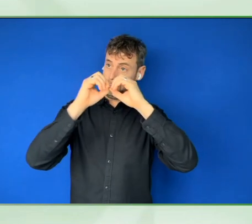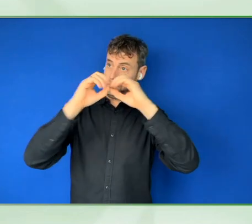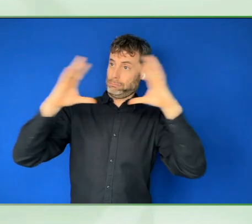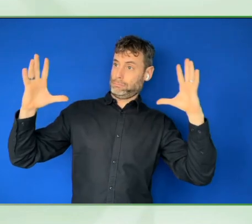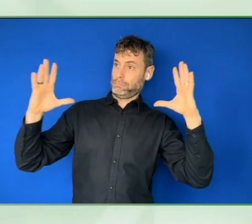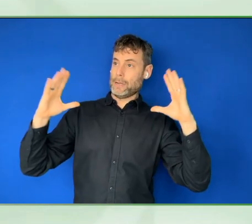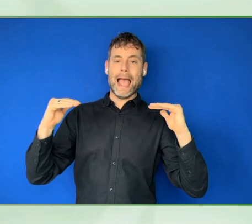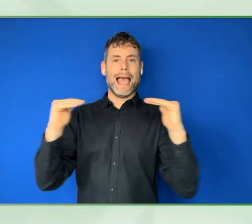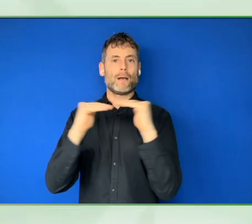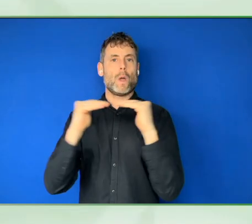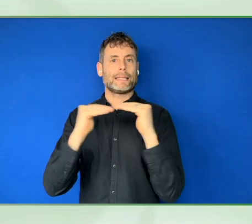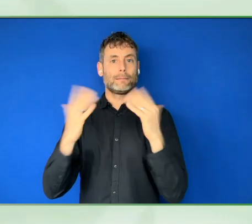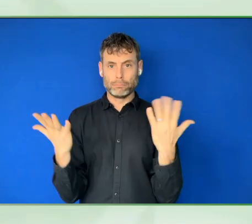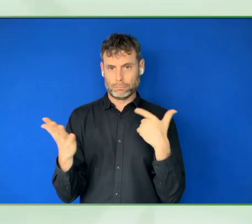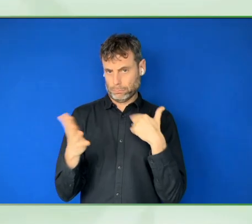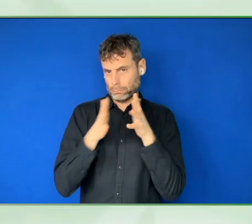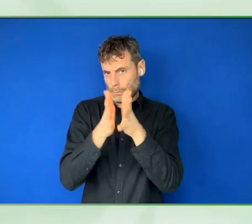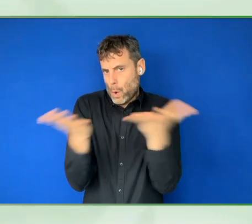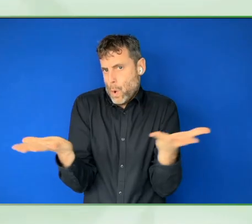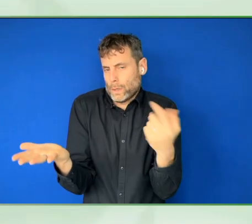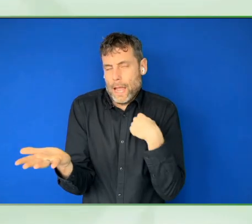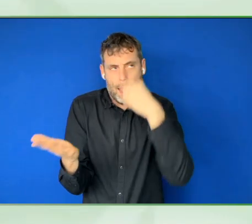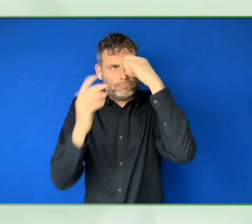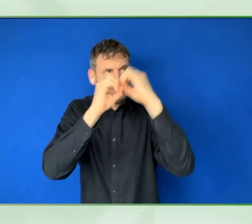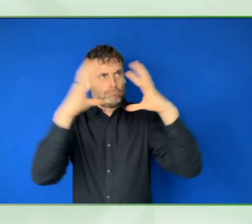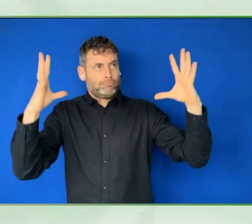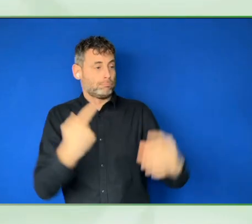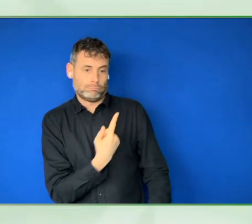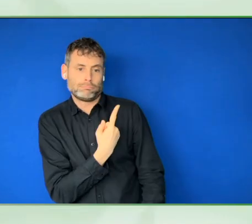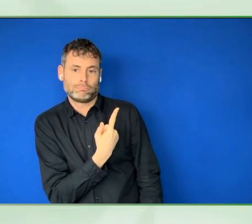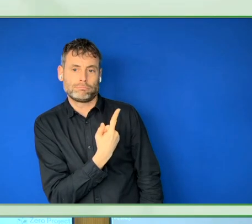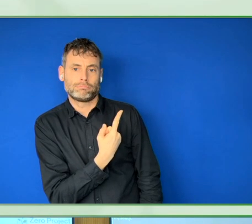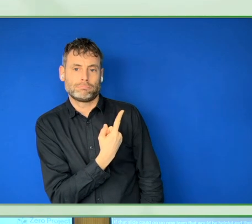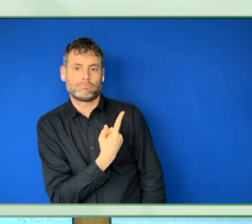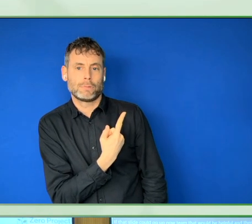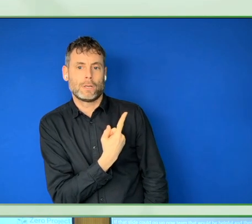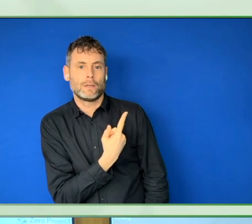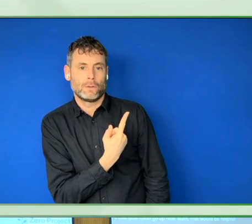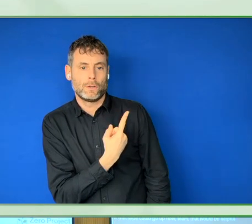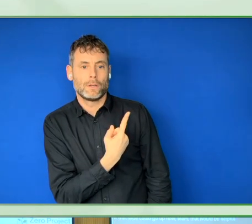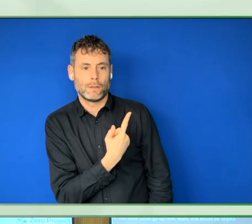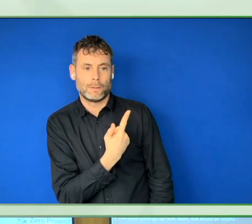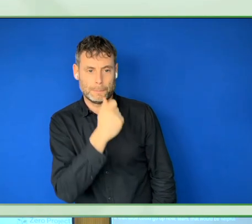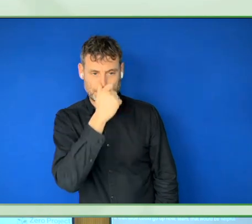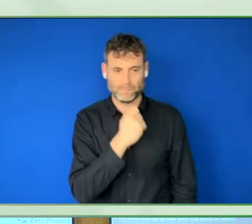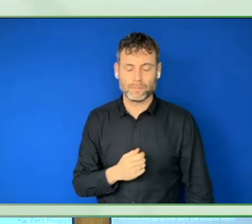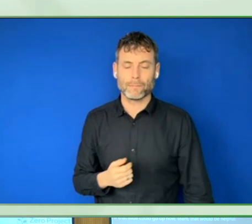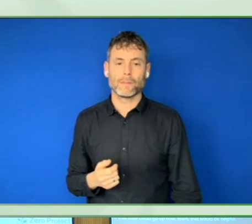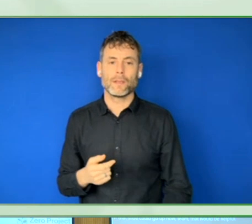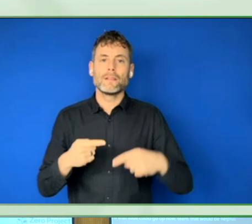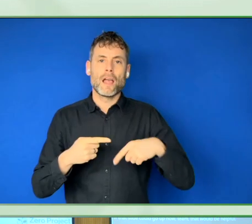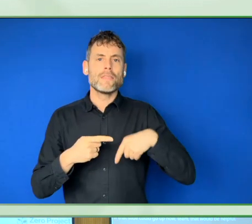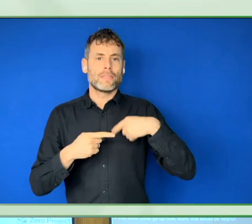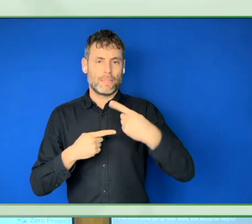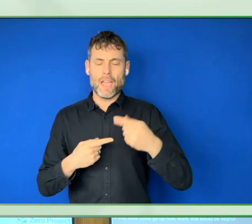If that slide could go up now, team, that would be helpful. And then I'm going to turn to my colleagues for comment. And